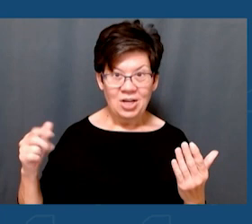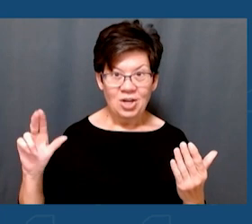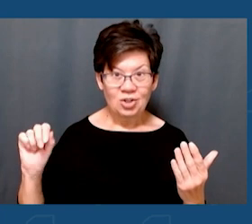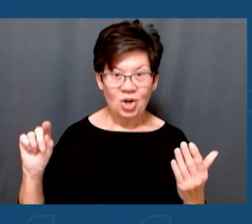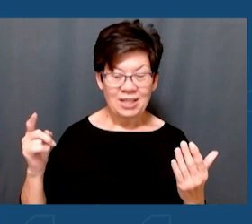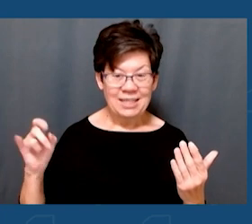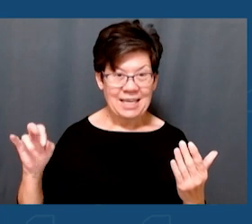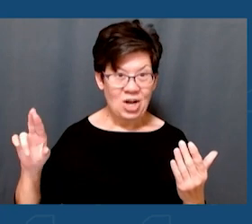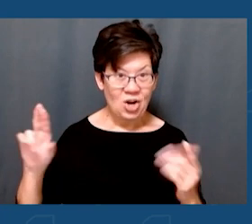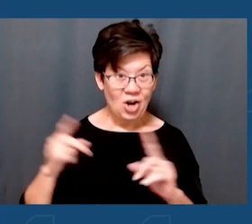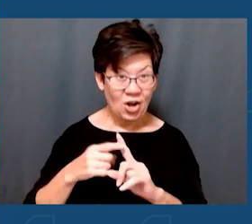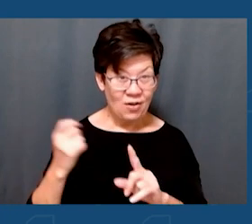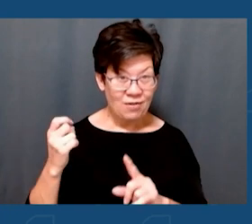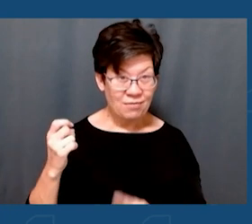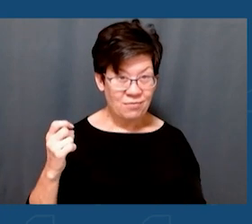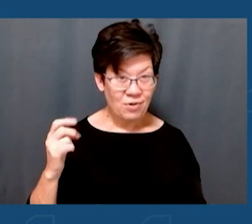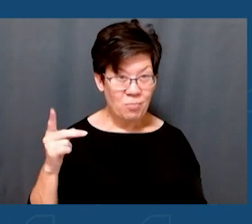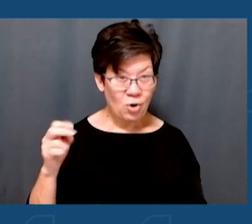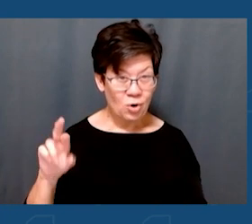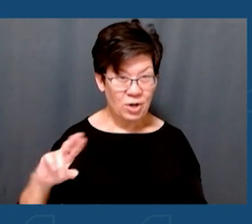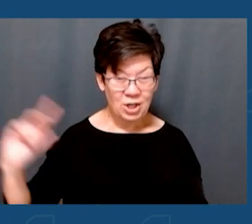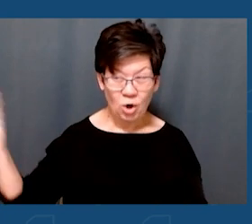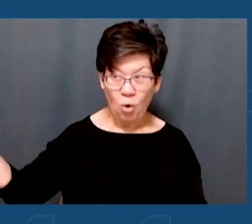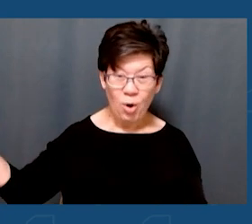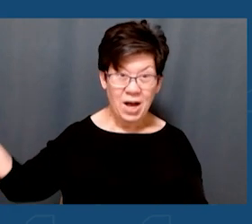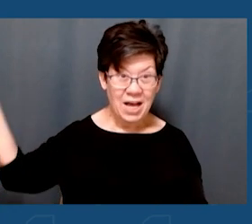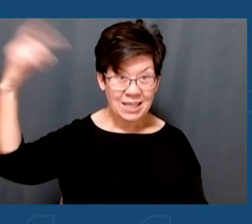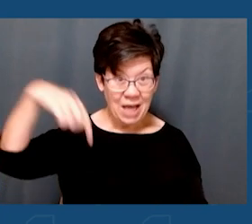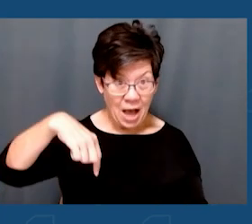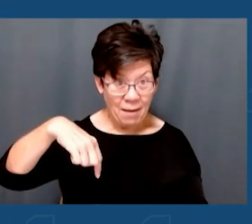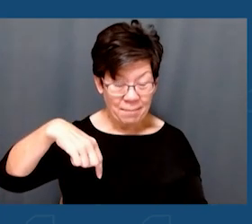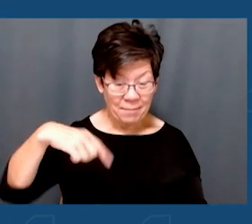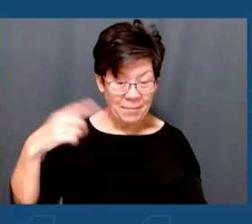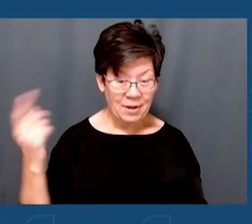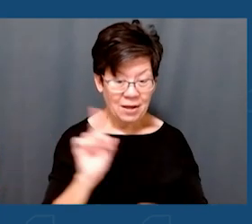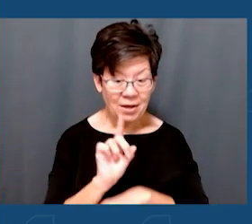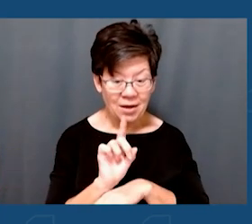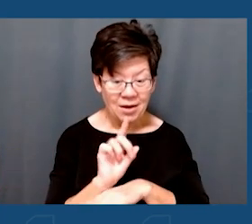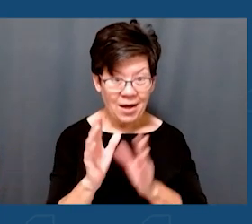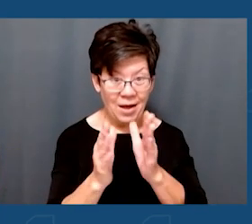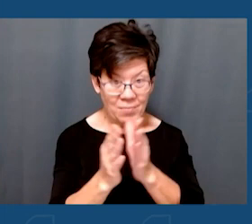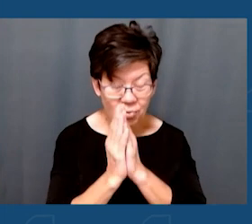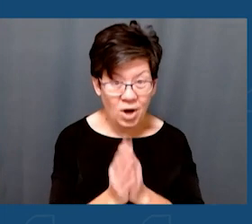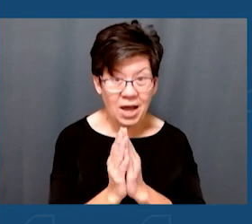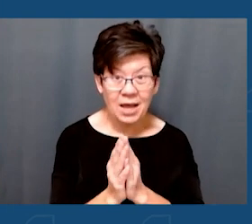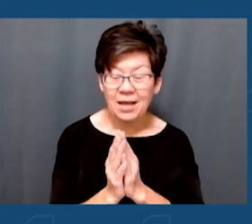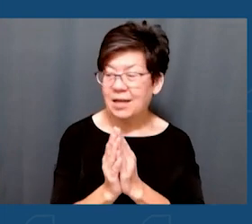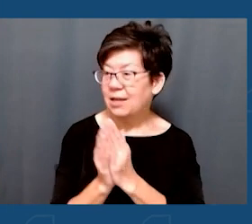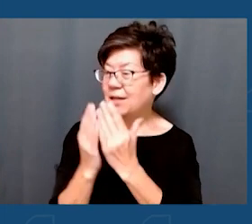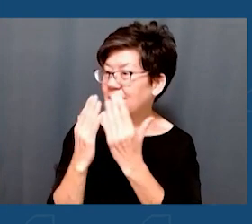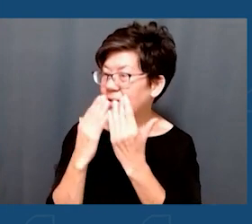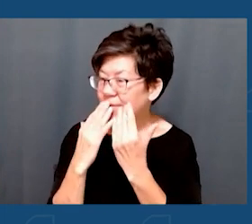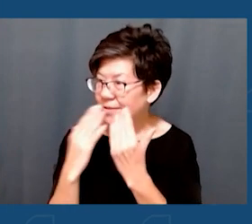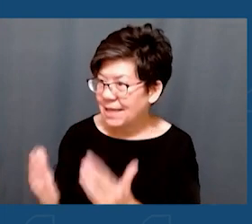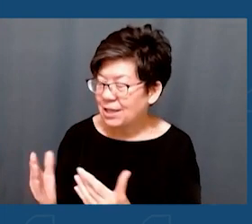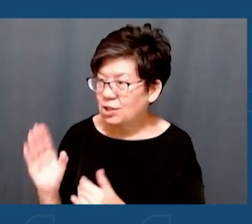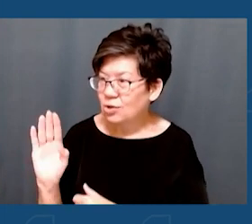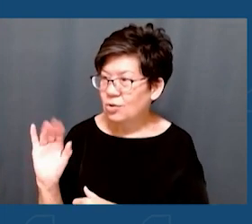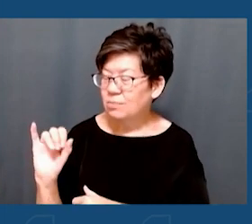the way from Puerto Rico to deliver the prayer today. Bishop, thank you for being with us.